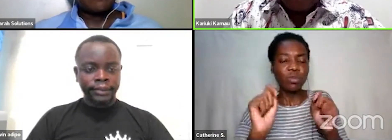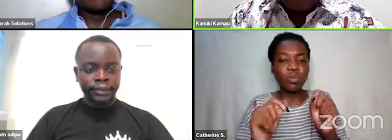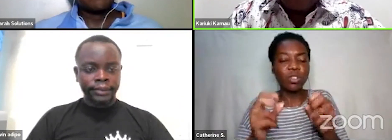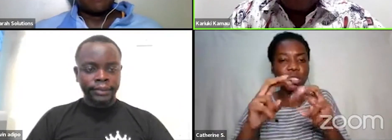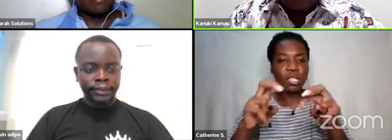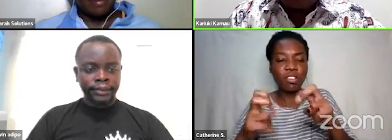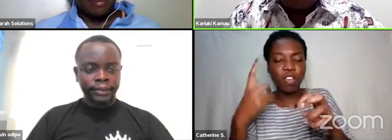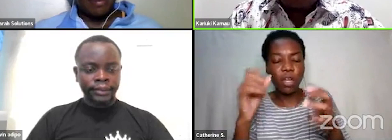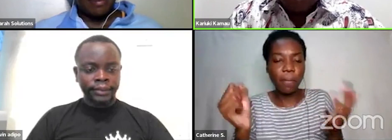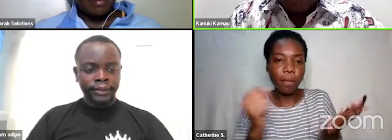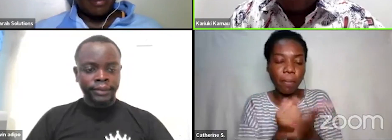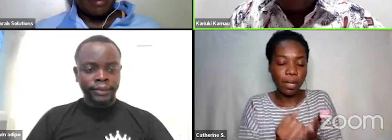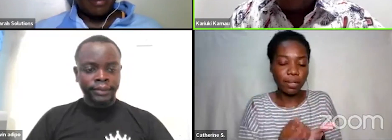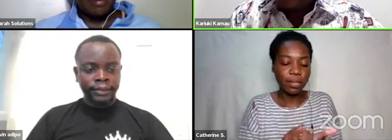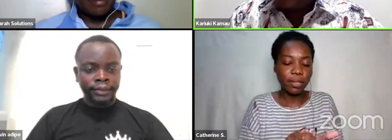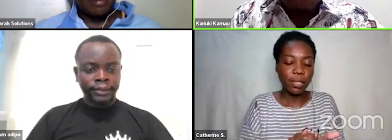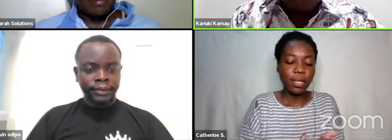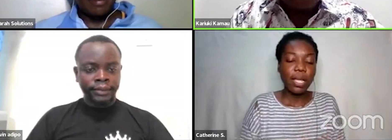was